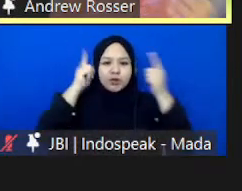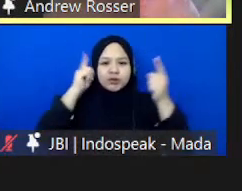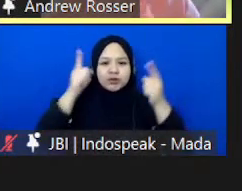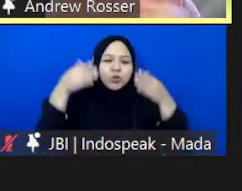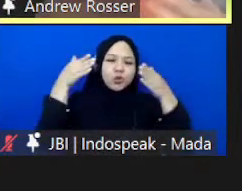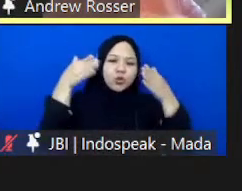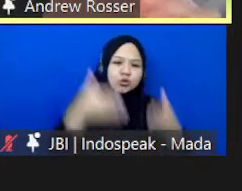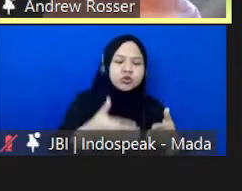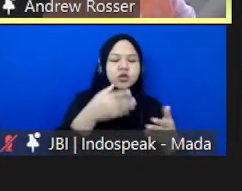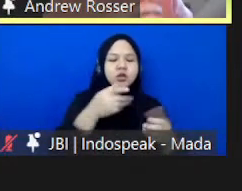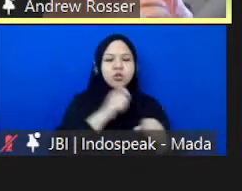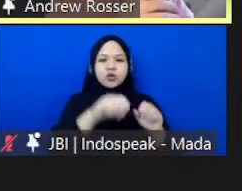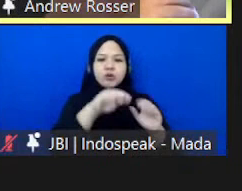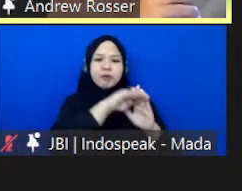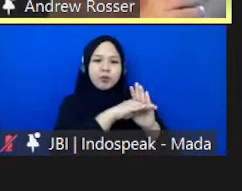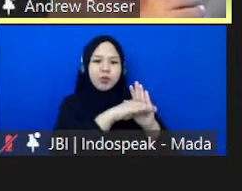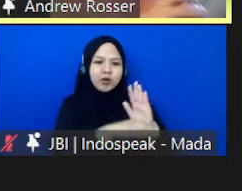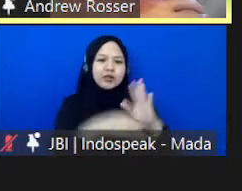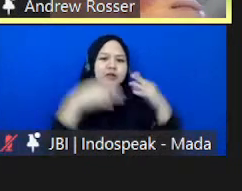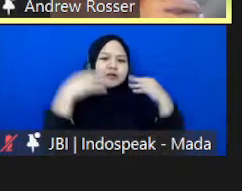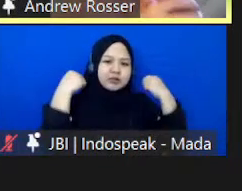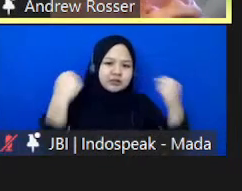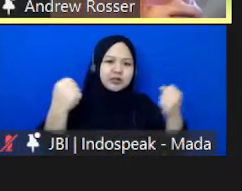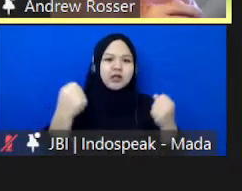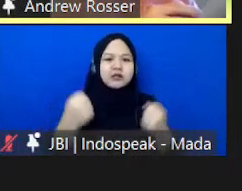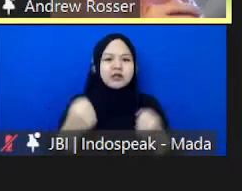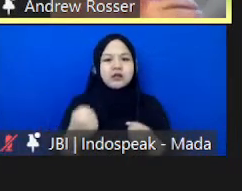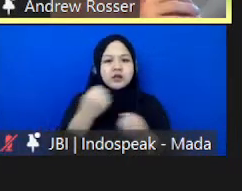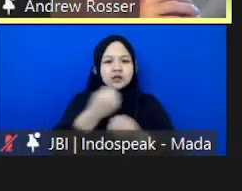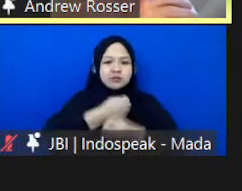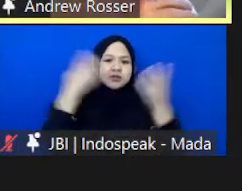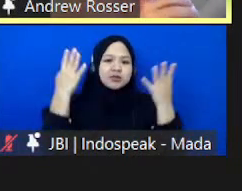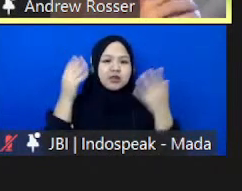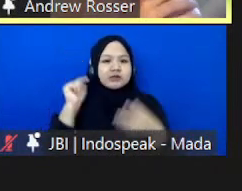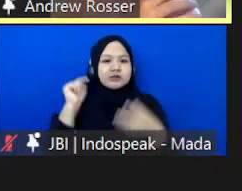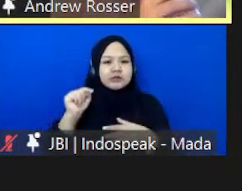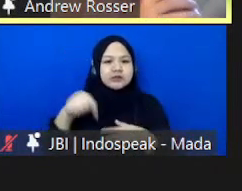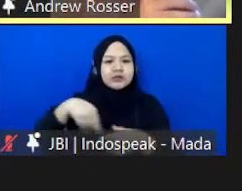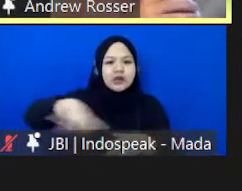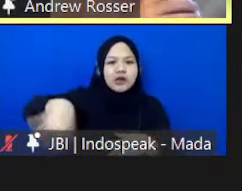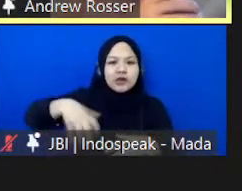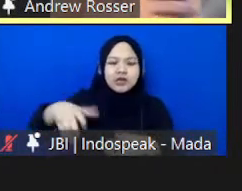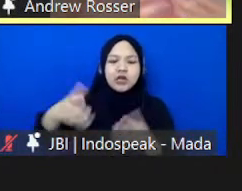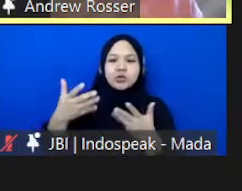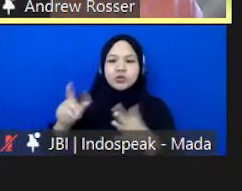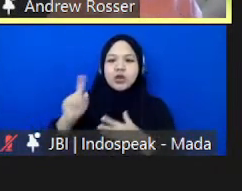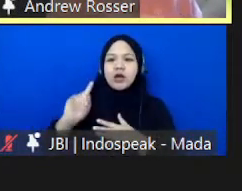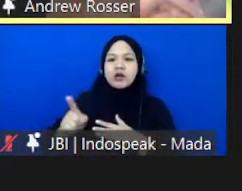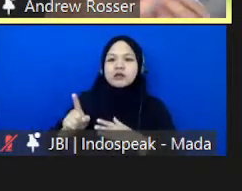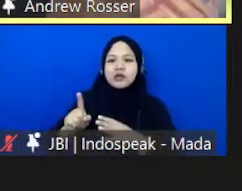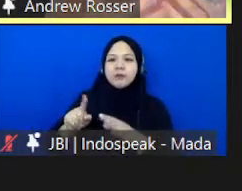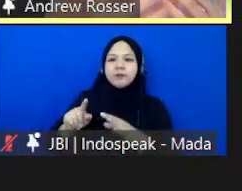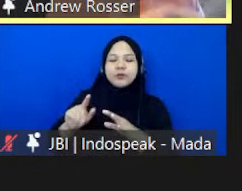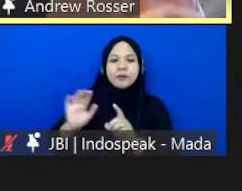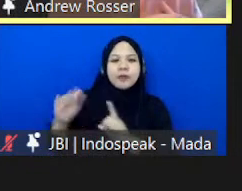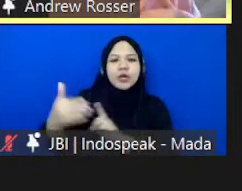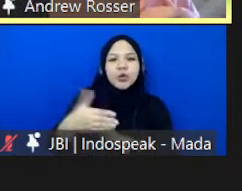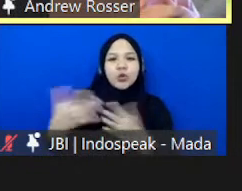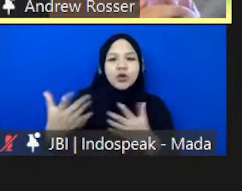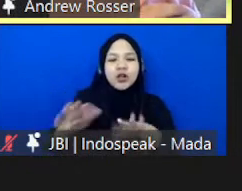security. And in the paper, we look very briefly at some things that are going on that are indicative, for instance,